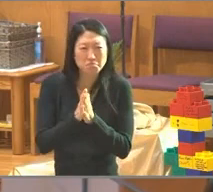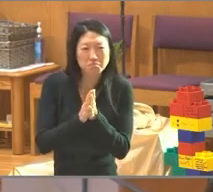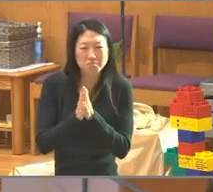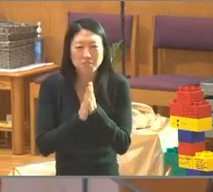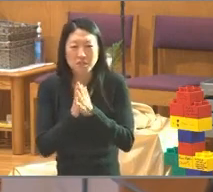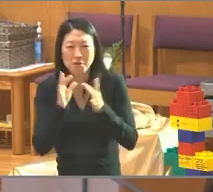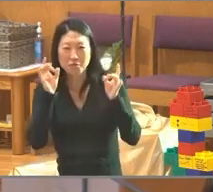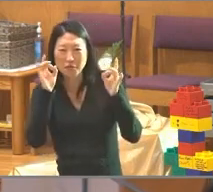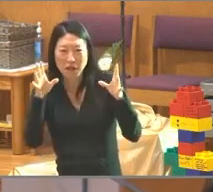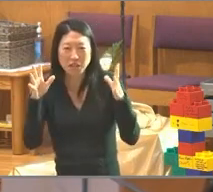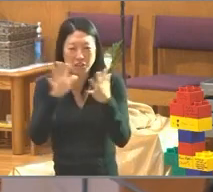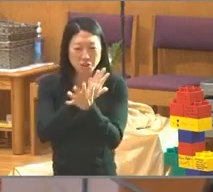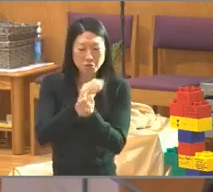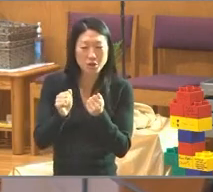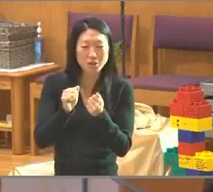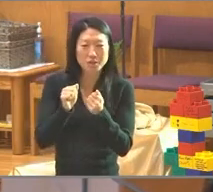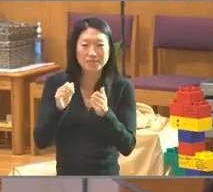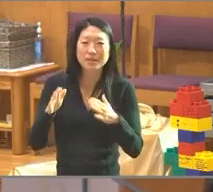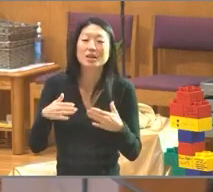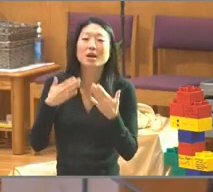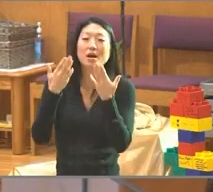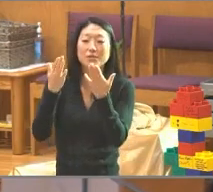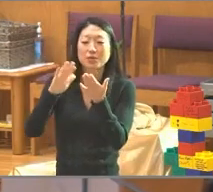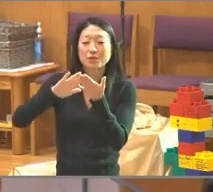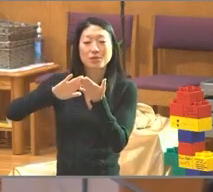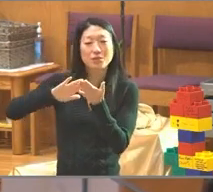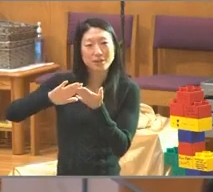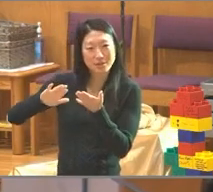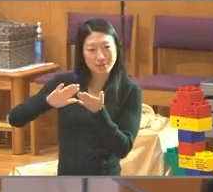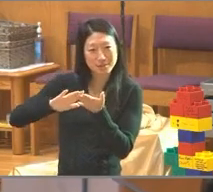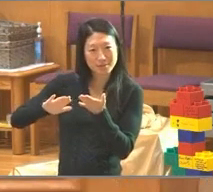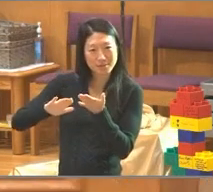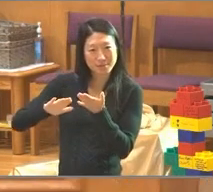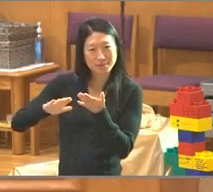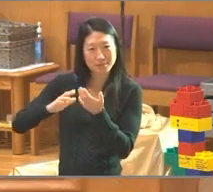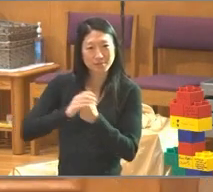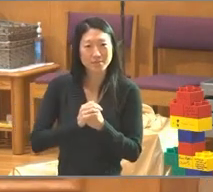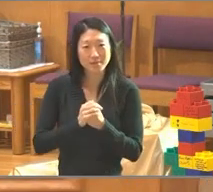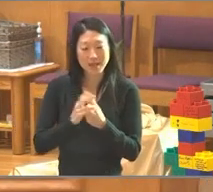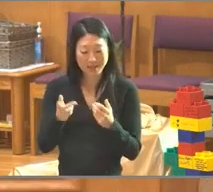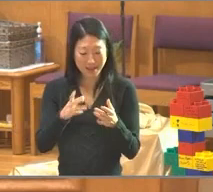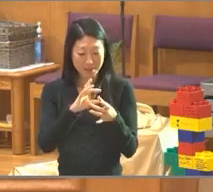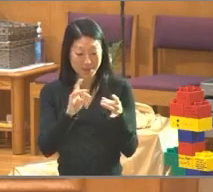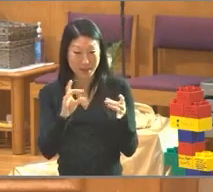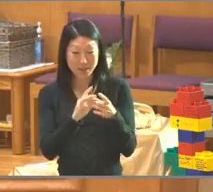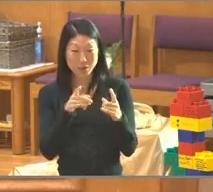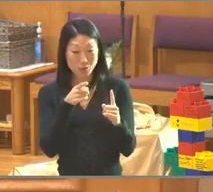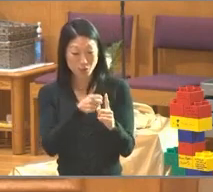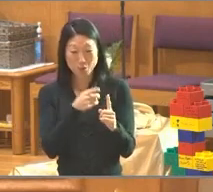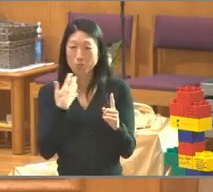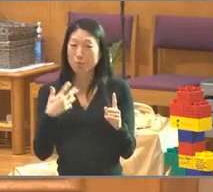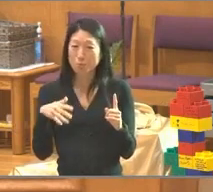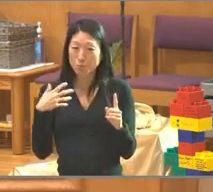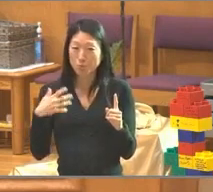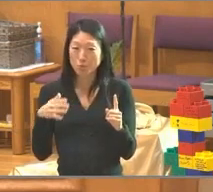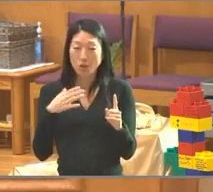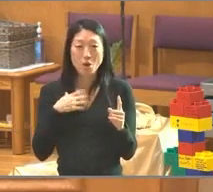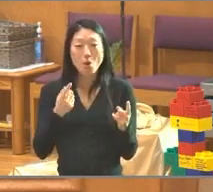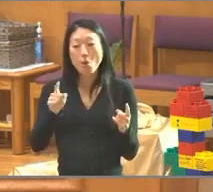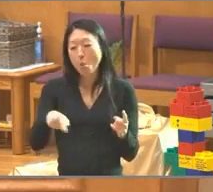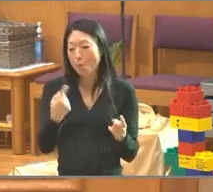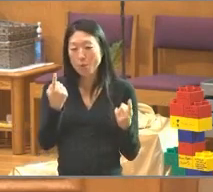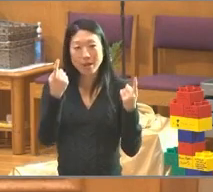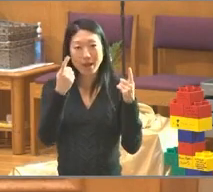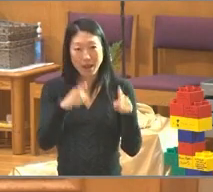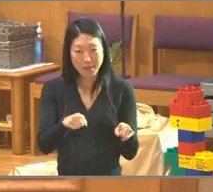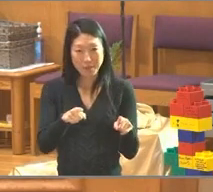and destruction, but offered forgiveness. And this passage is quite remarkable because it only happens in the